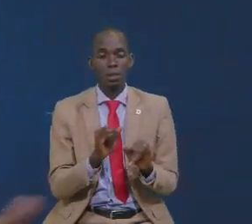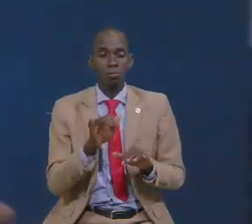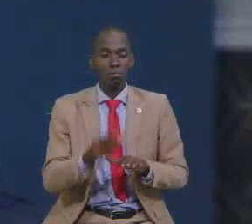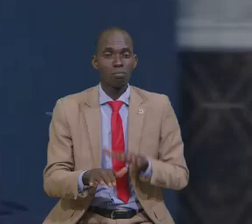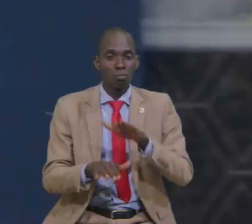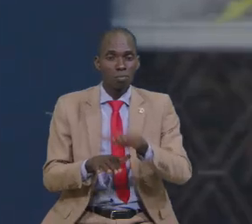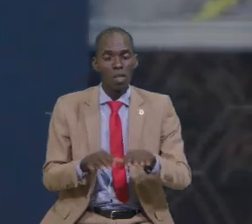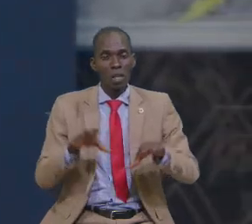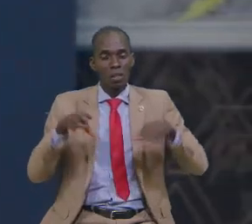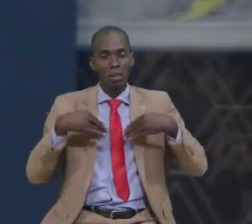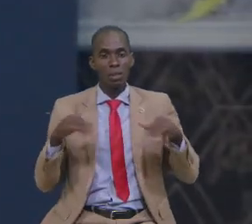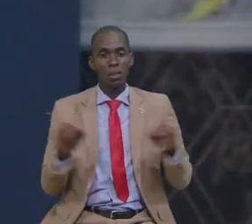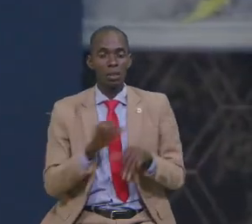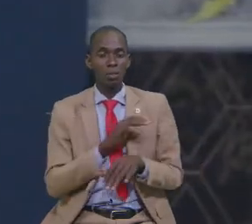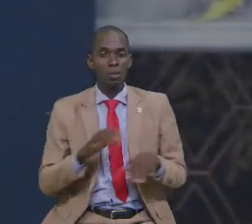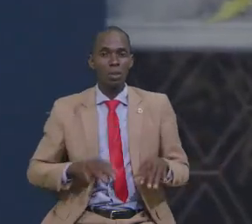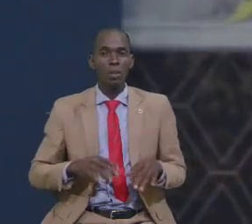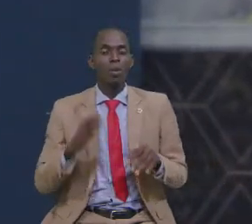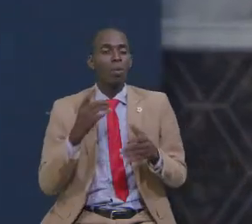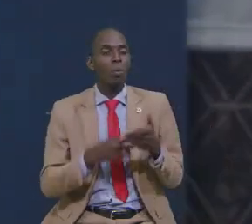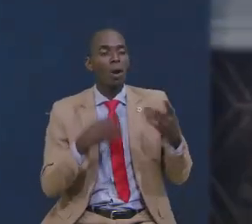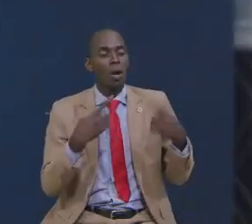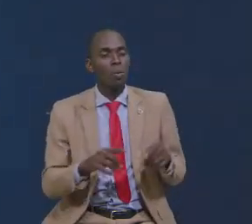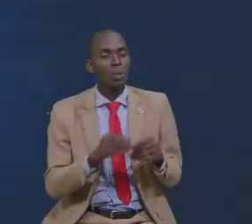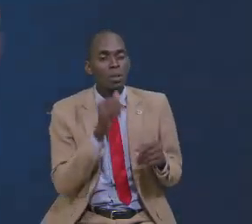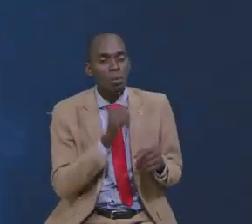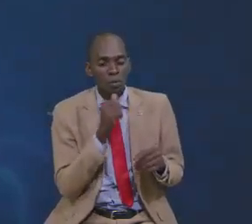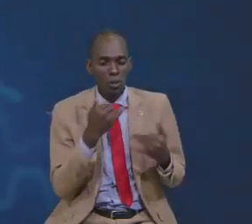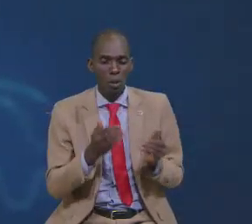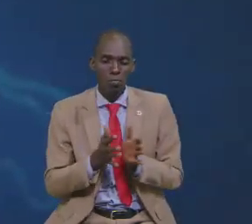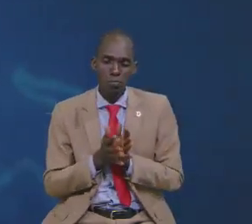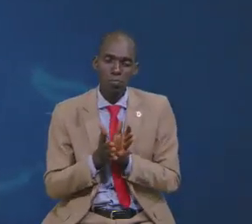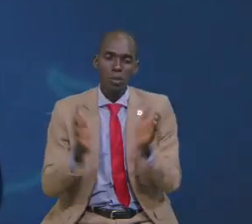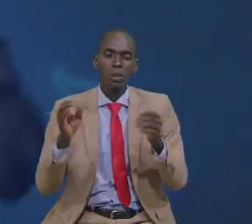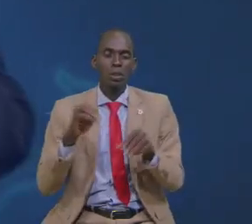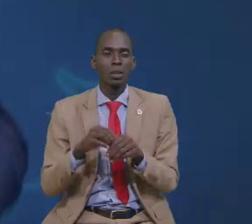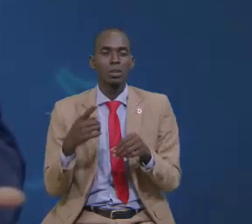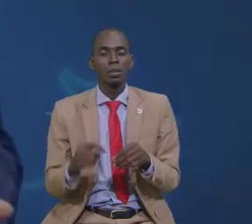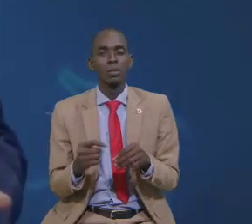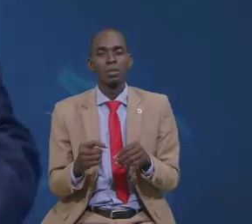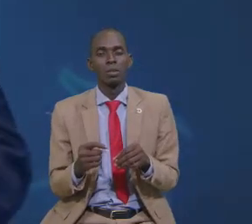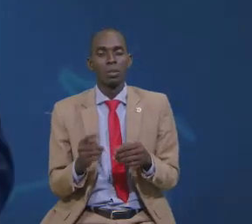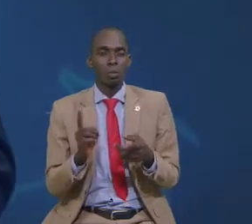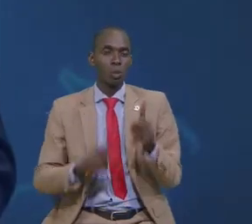the private you're not bringing it to the public you're baptized you're saved you're confessing you're